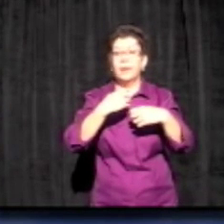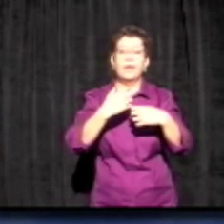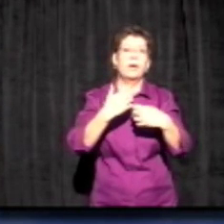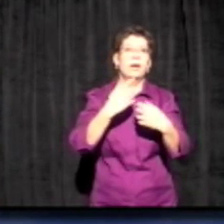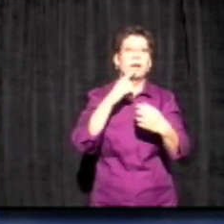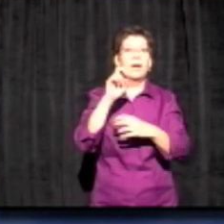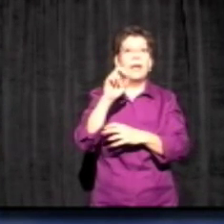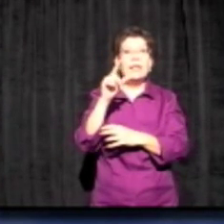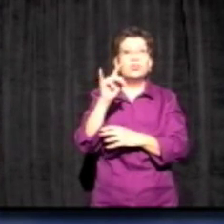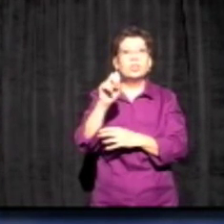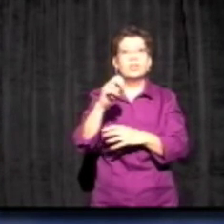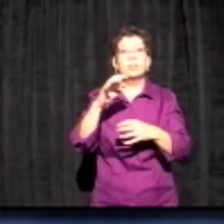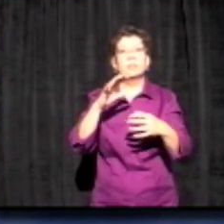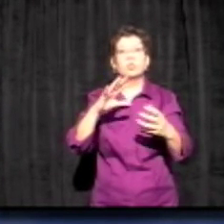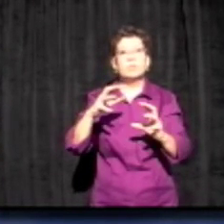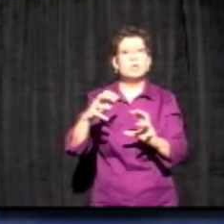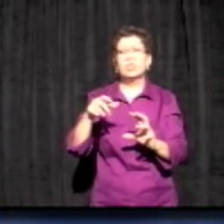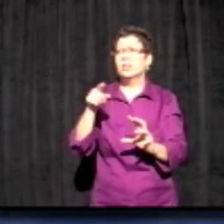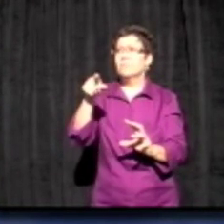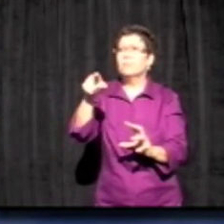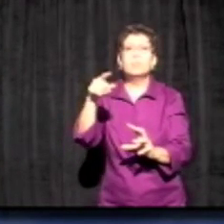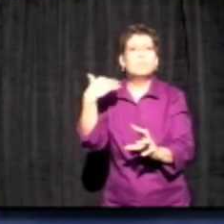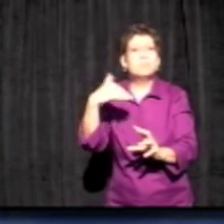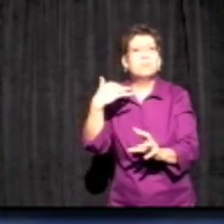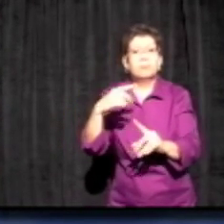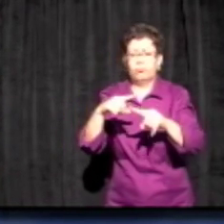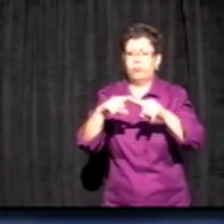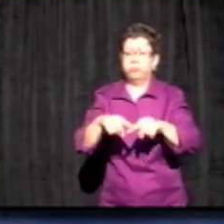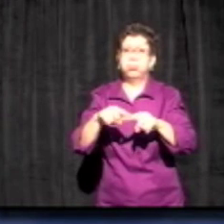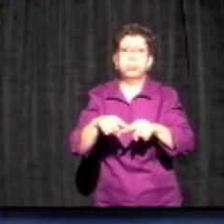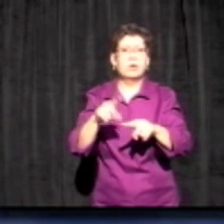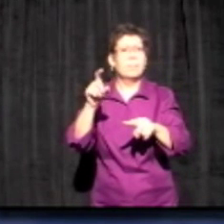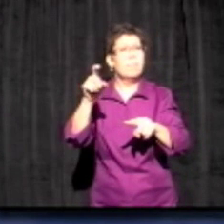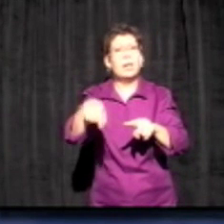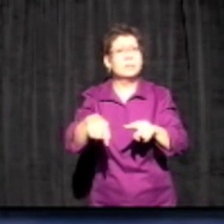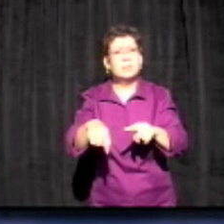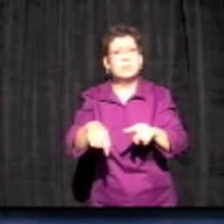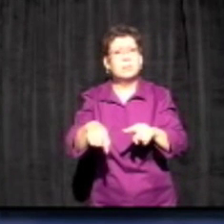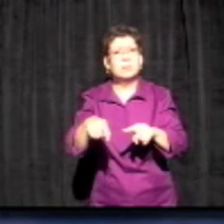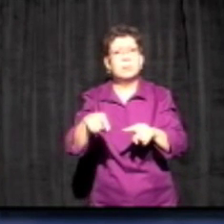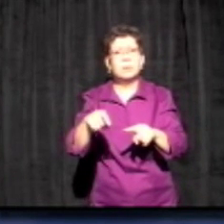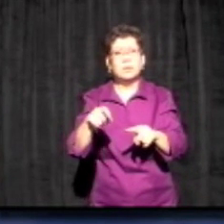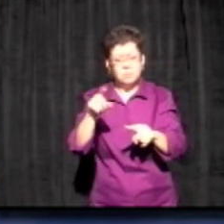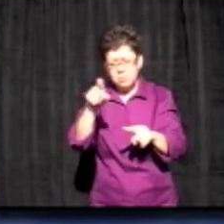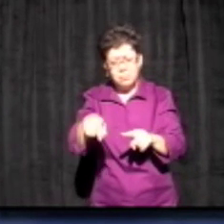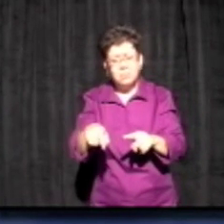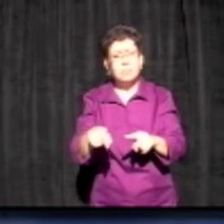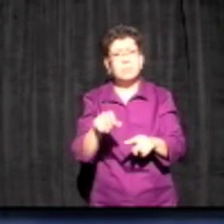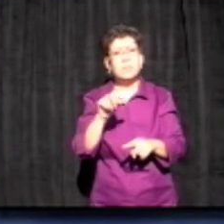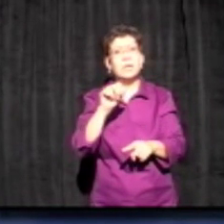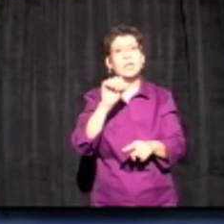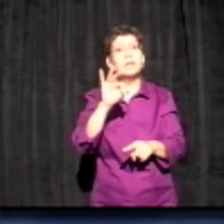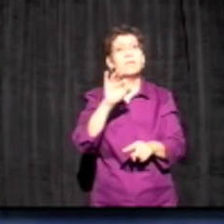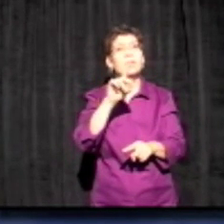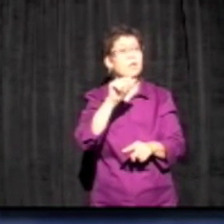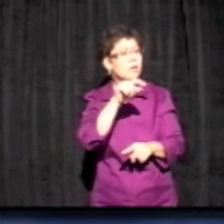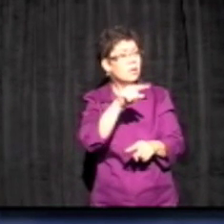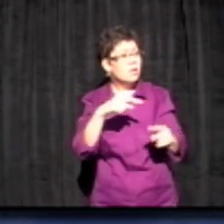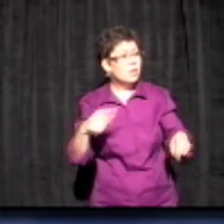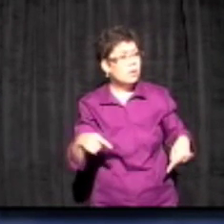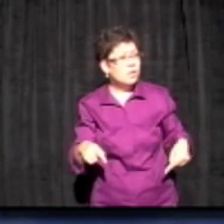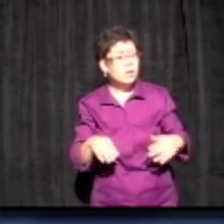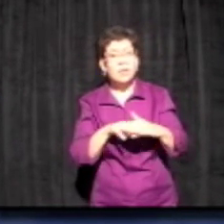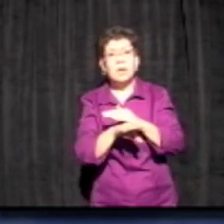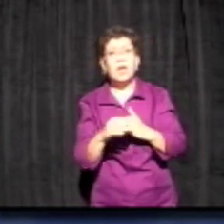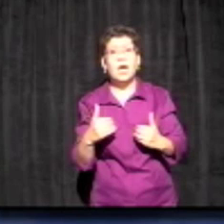components. And it has to be, because with a person with a disability or in a wheelchair,